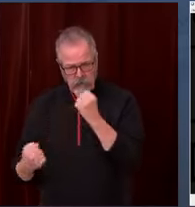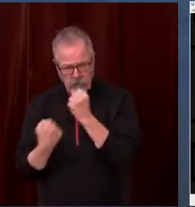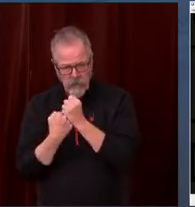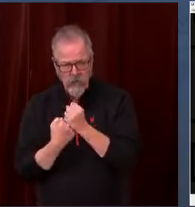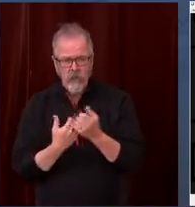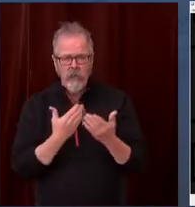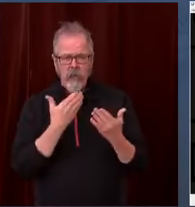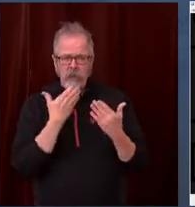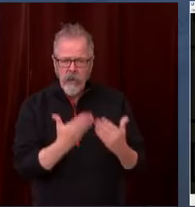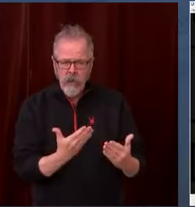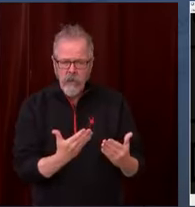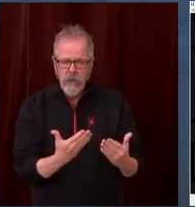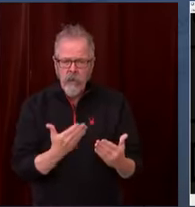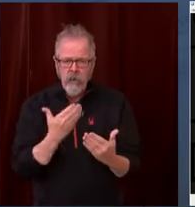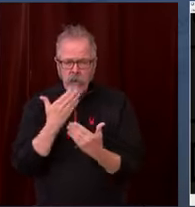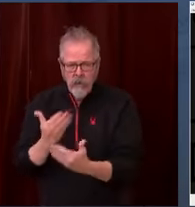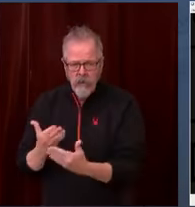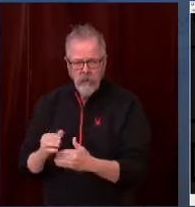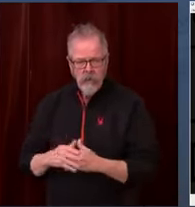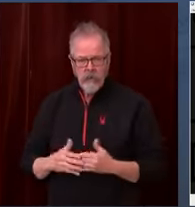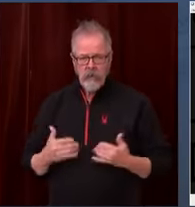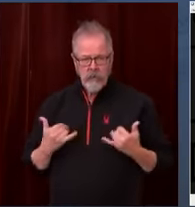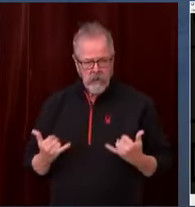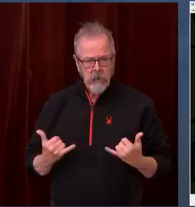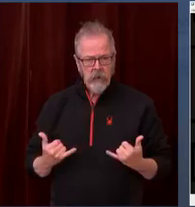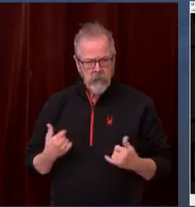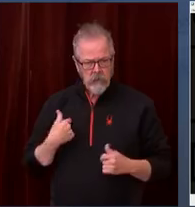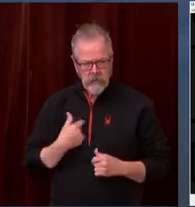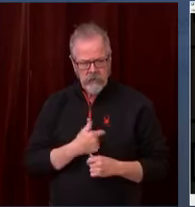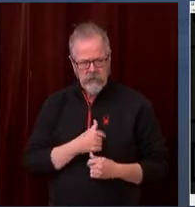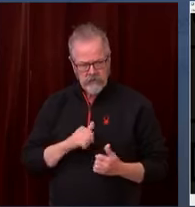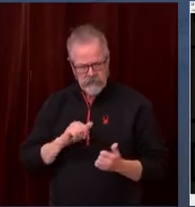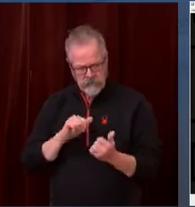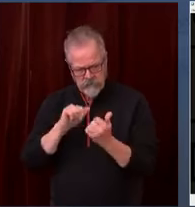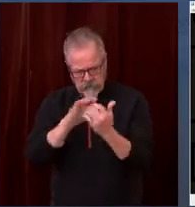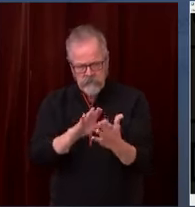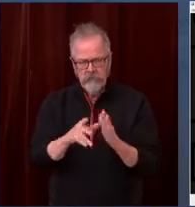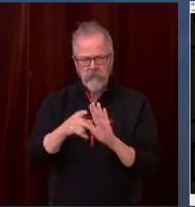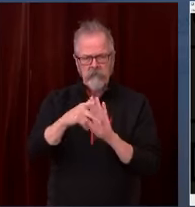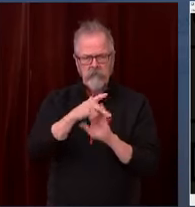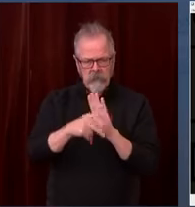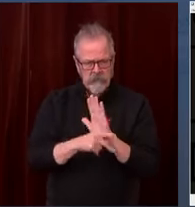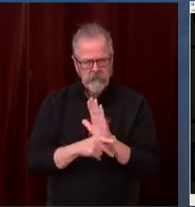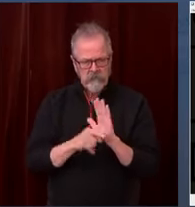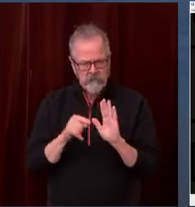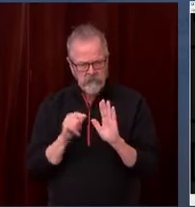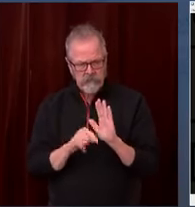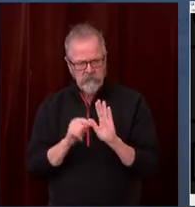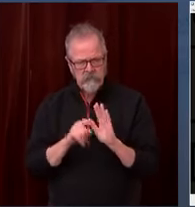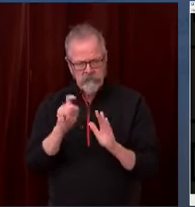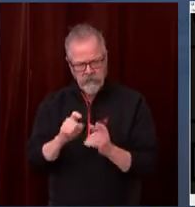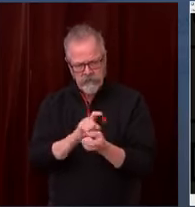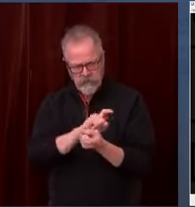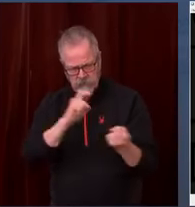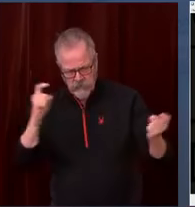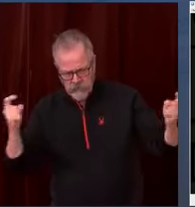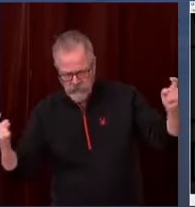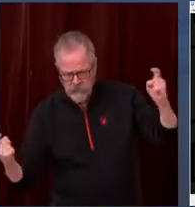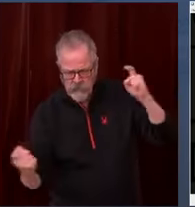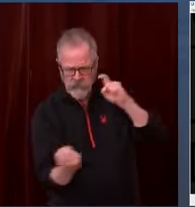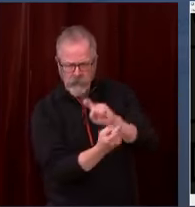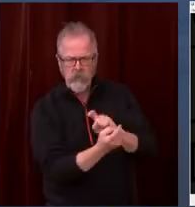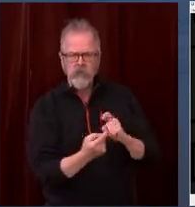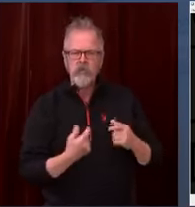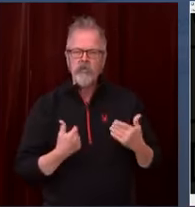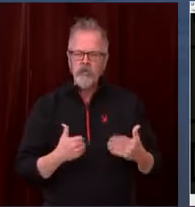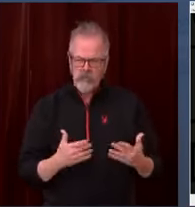the legislature, and the next step is policy. And so that's what I'm bringing about is racial reconciliation, that I believe all